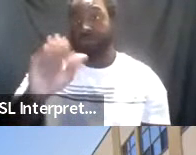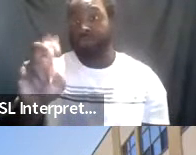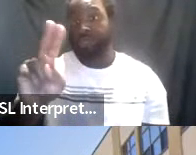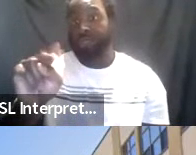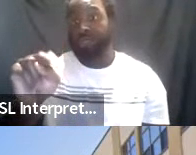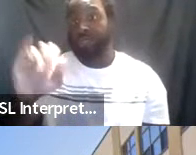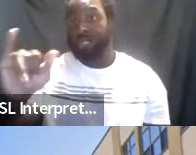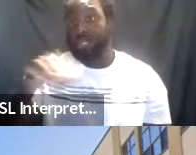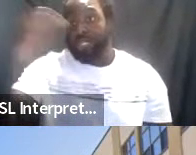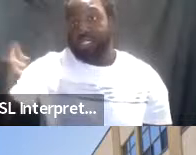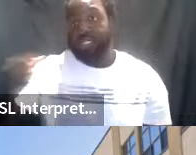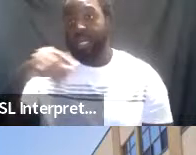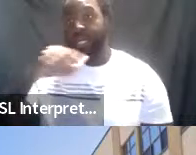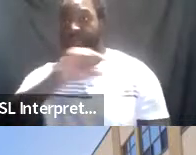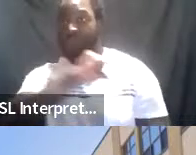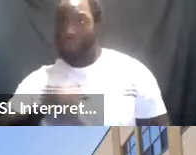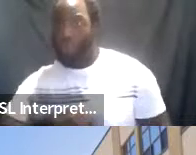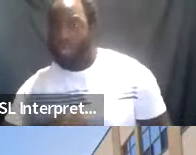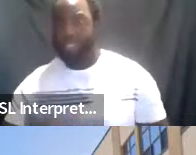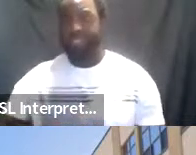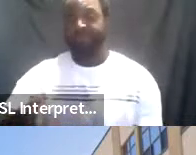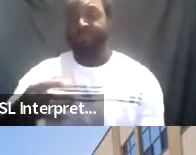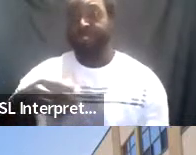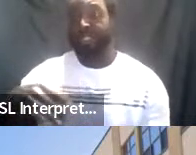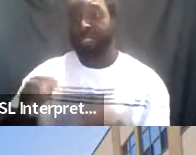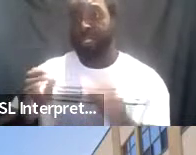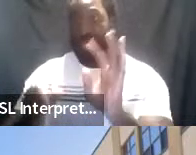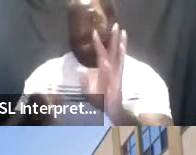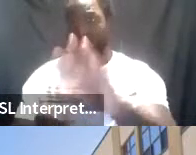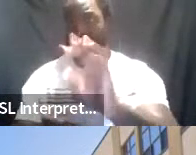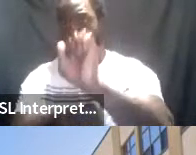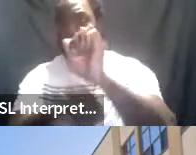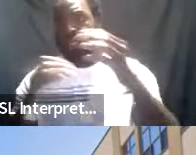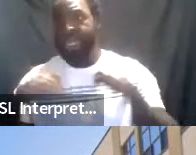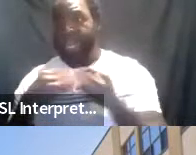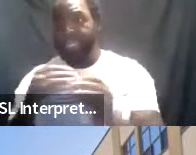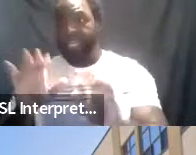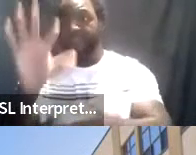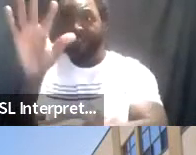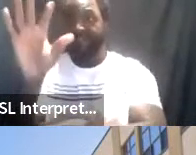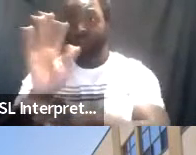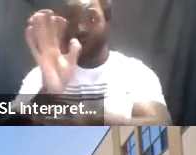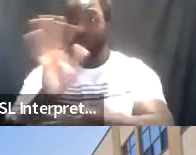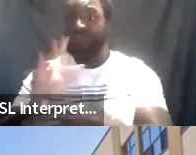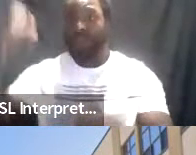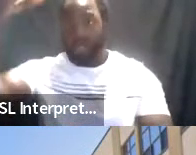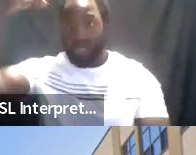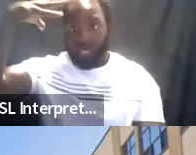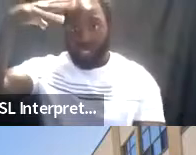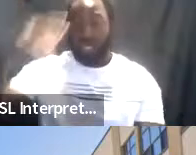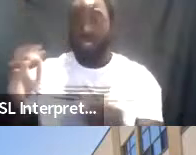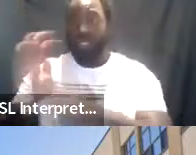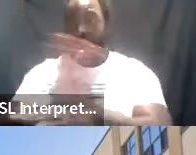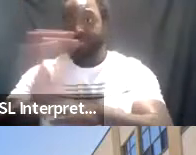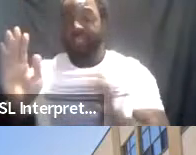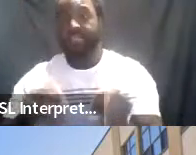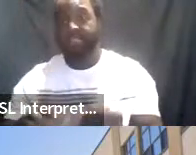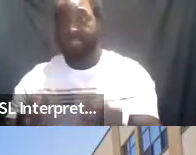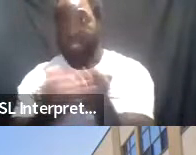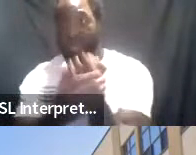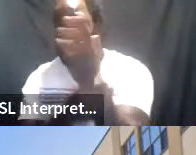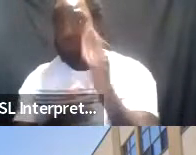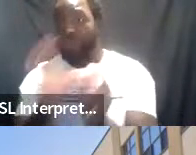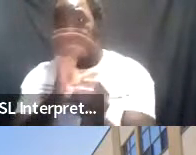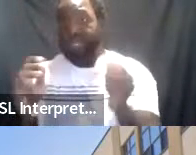of this photo, where he operates a film lighting rental business. The business has grown, and as they've grown, they've